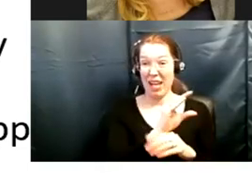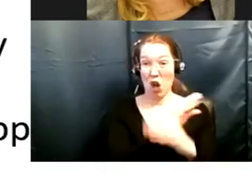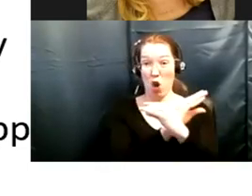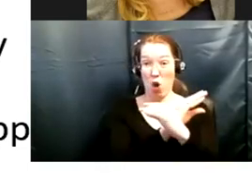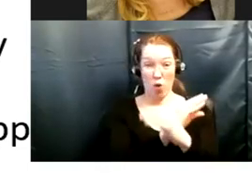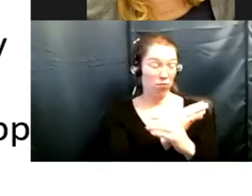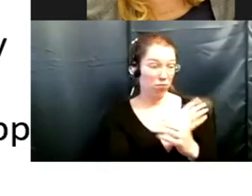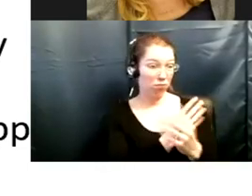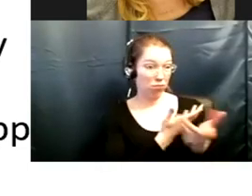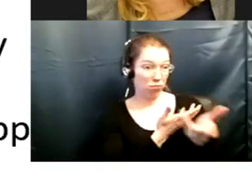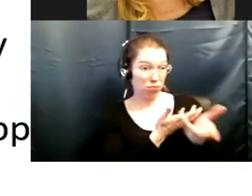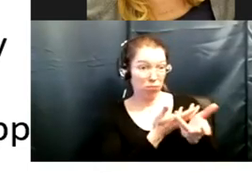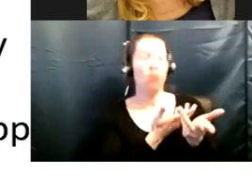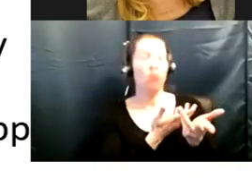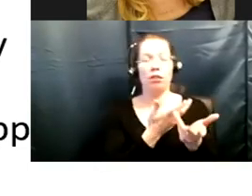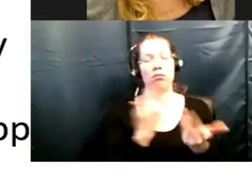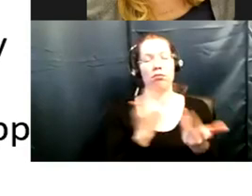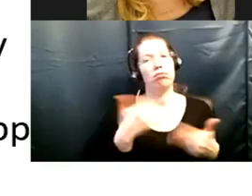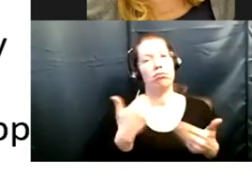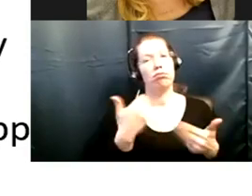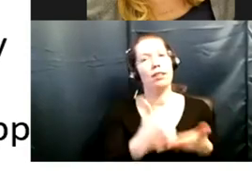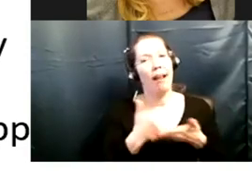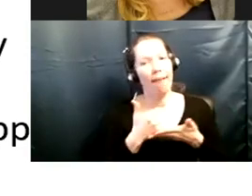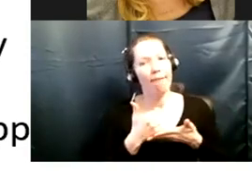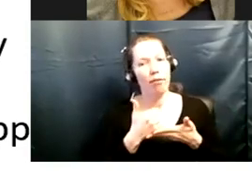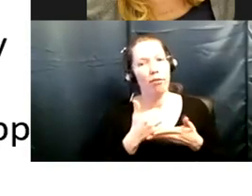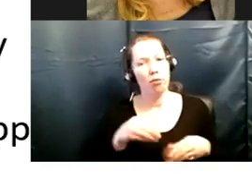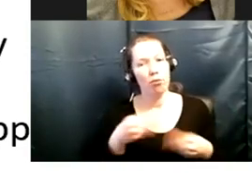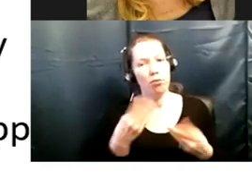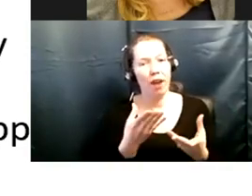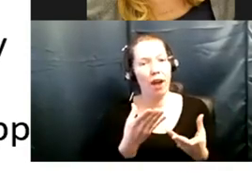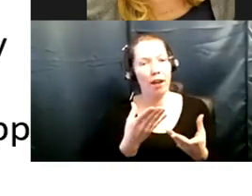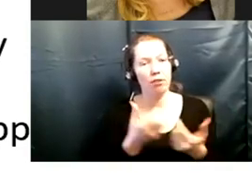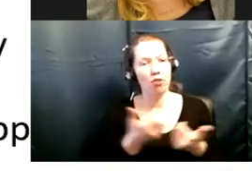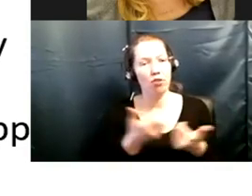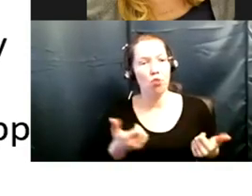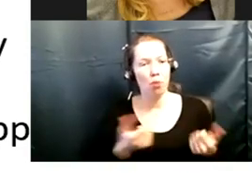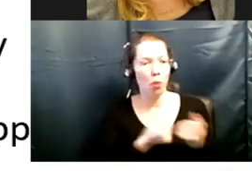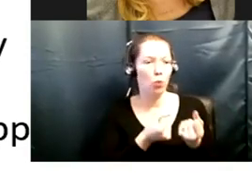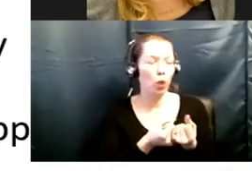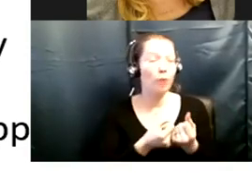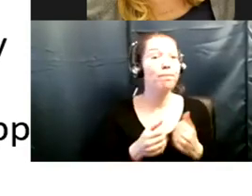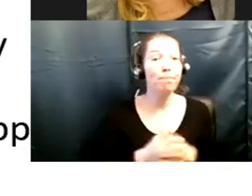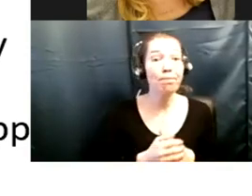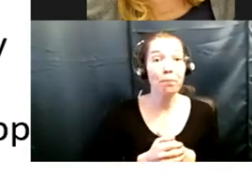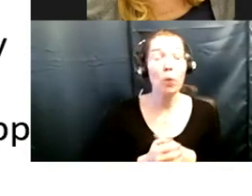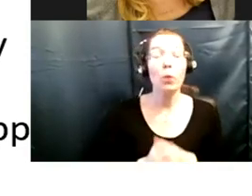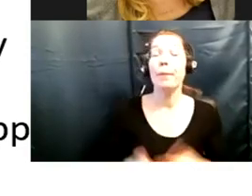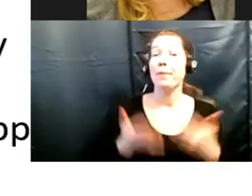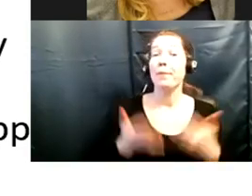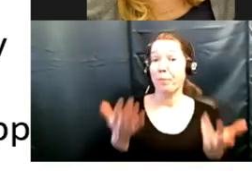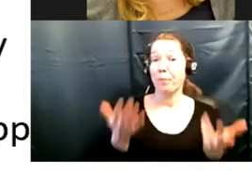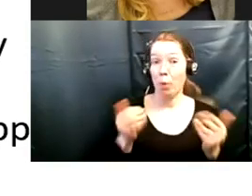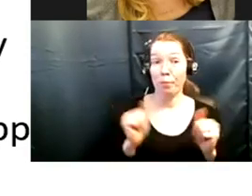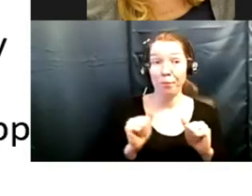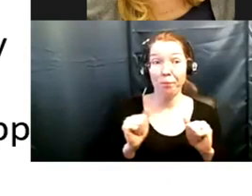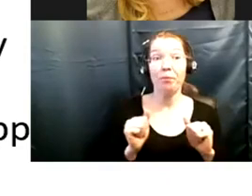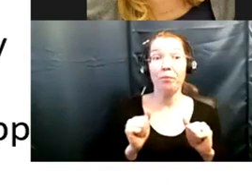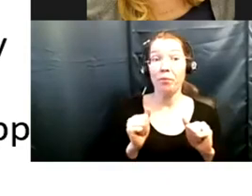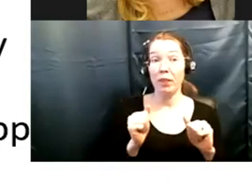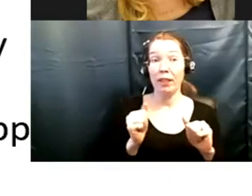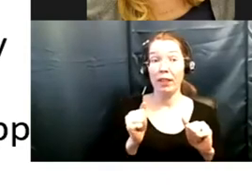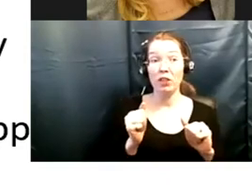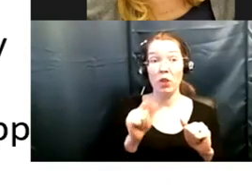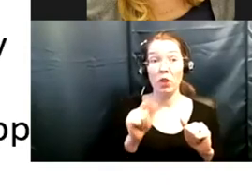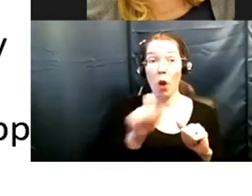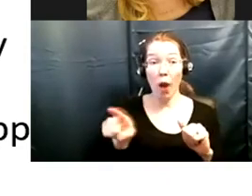technology equipment that's very helpful in providing remote support. All right. So again, a question for everyone.